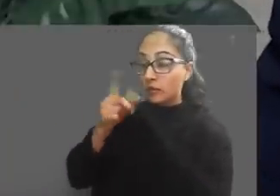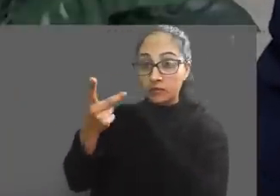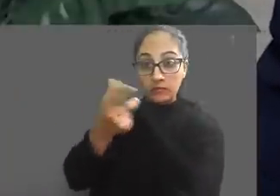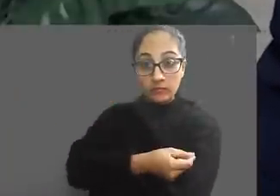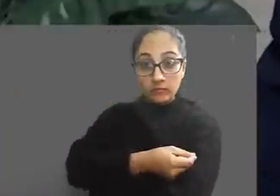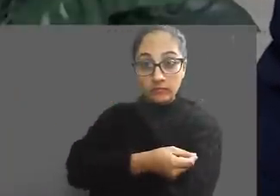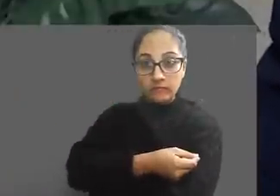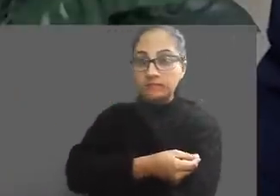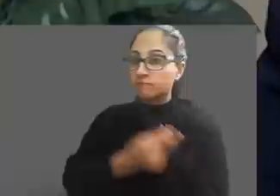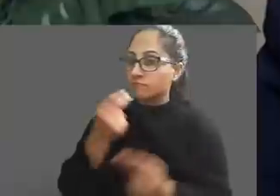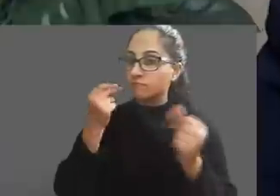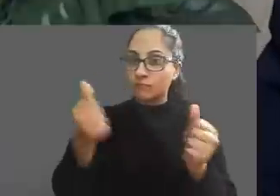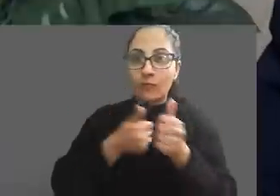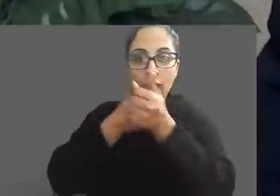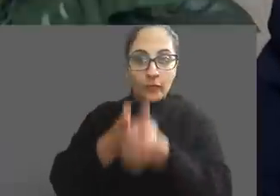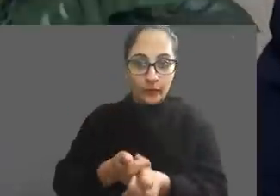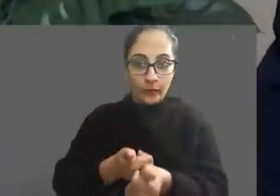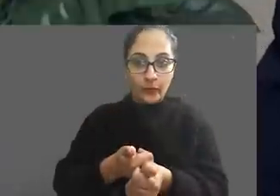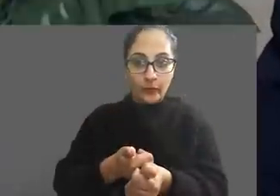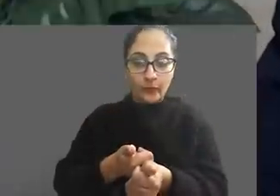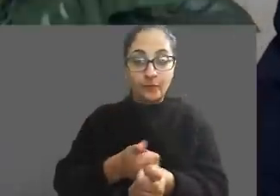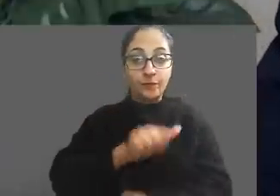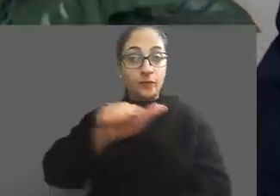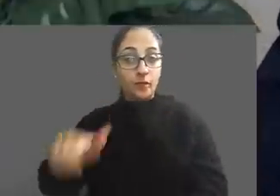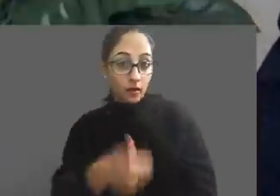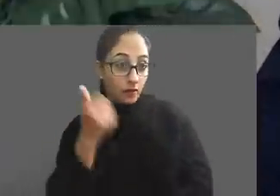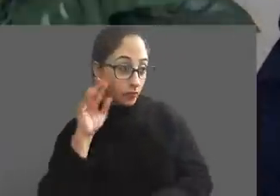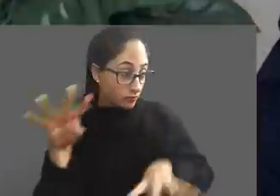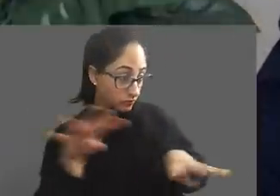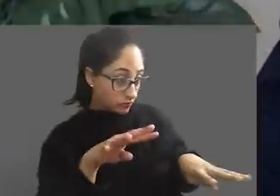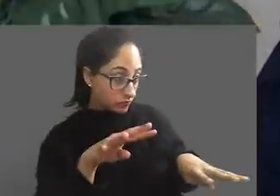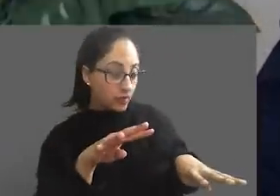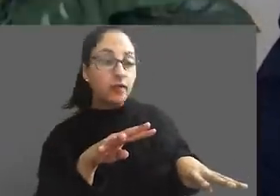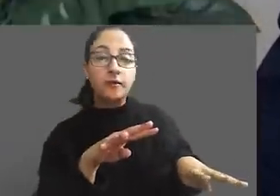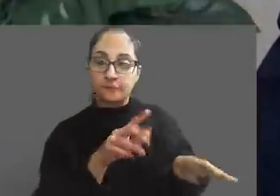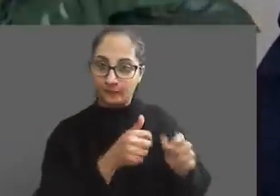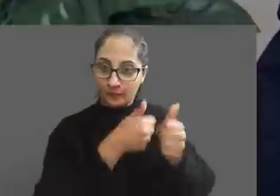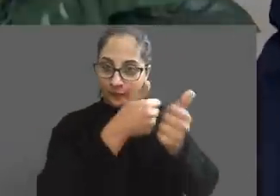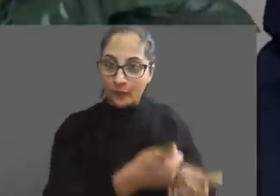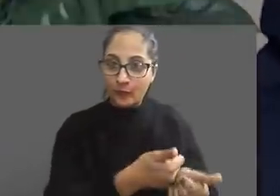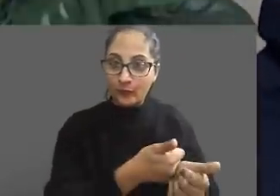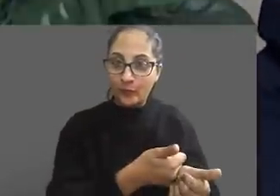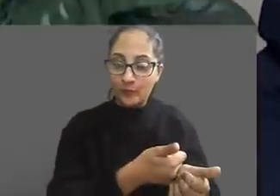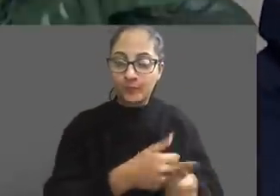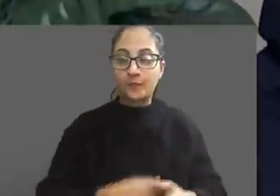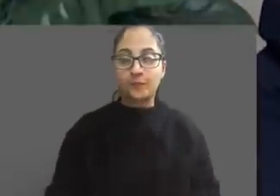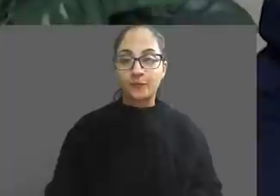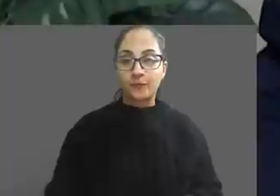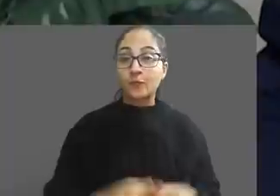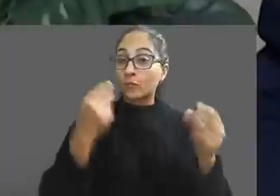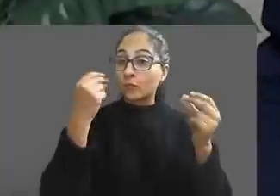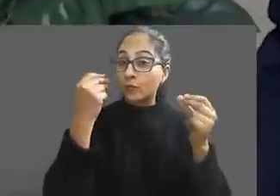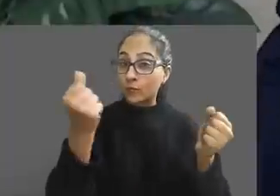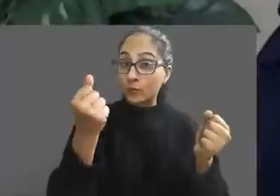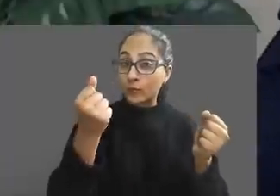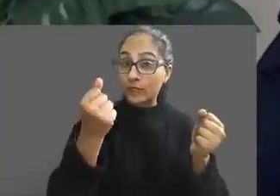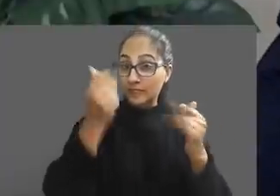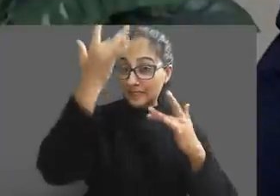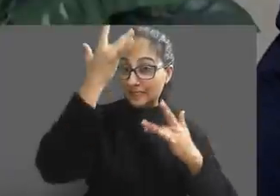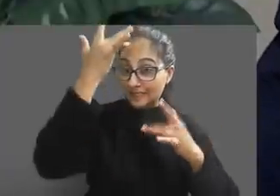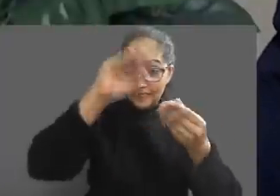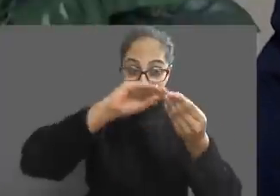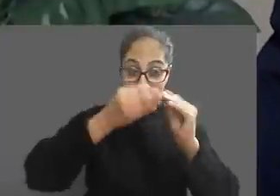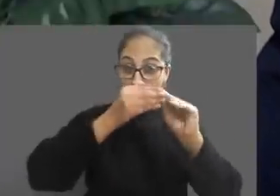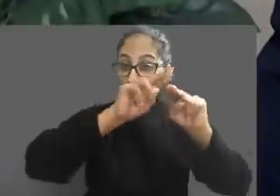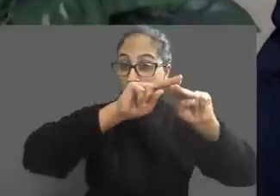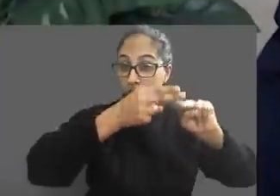followed. This gave courage to everyone else. As the Imam writes, within a